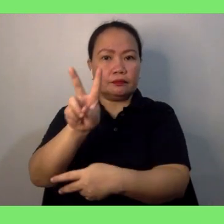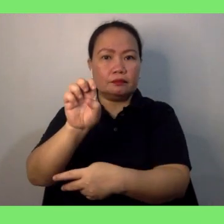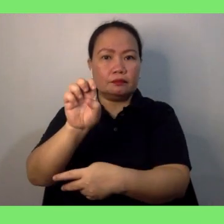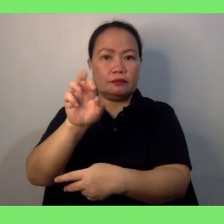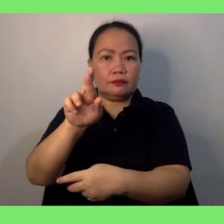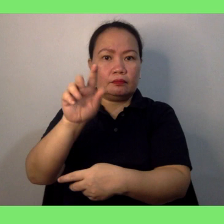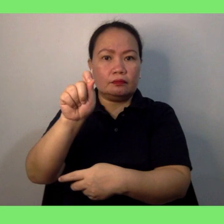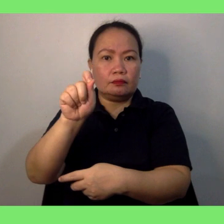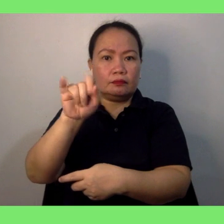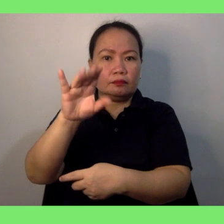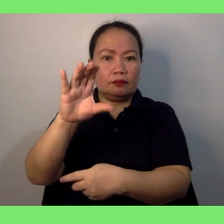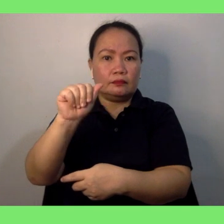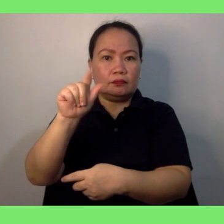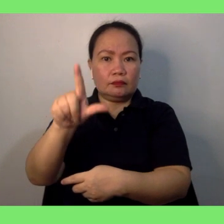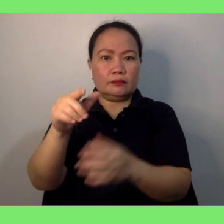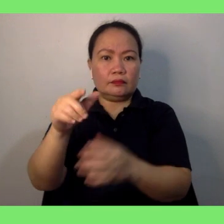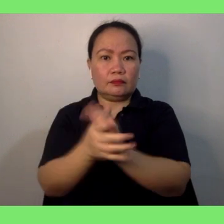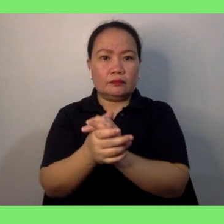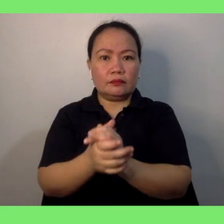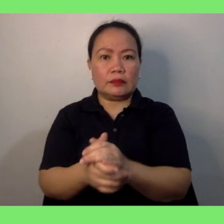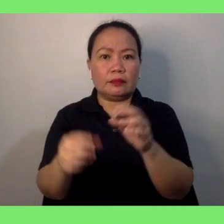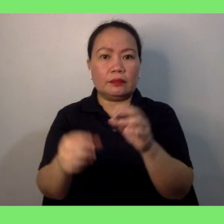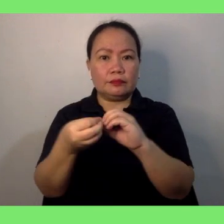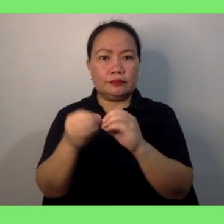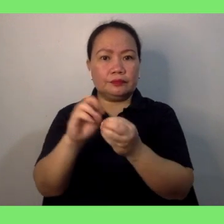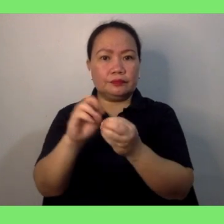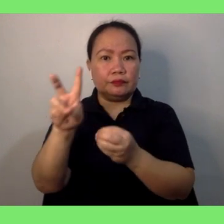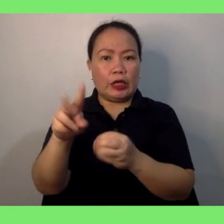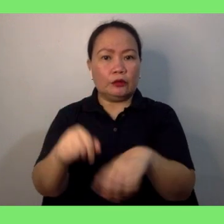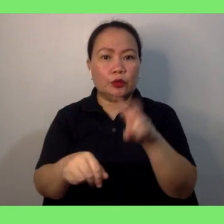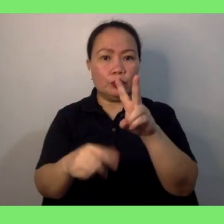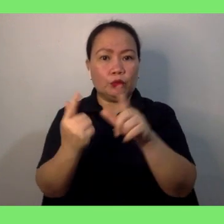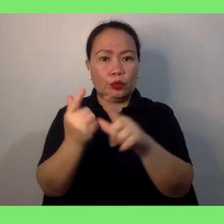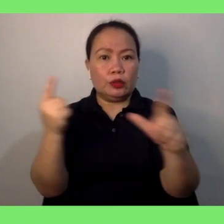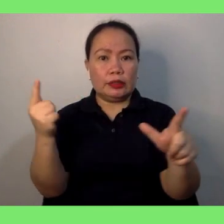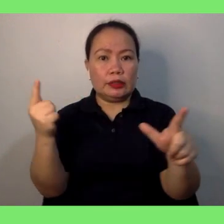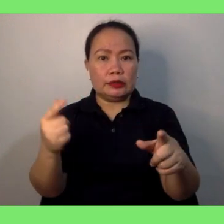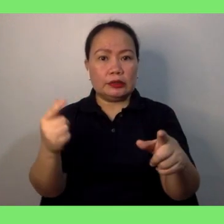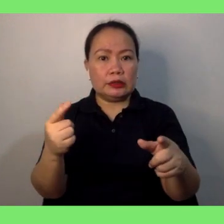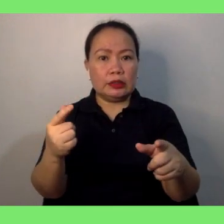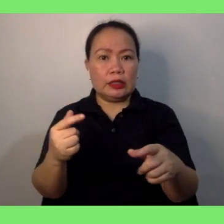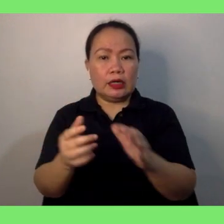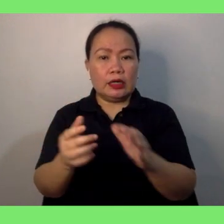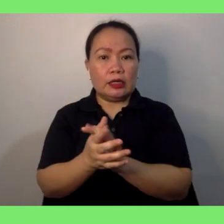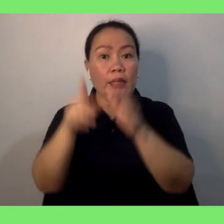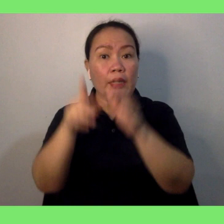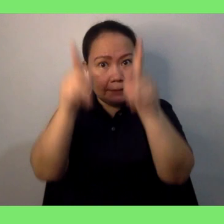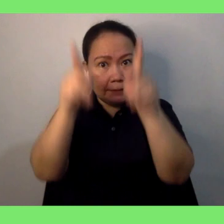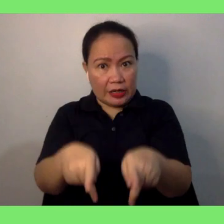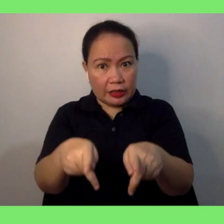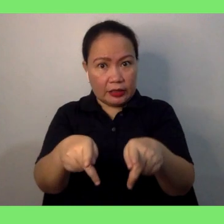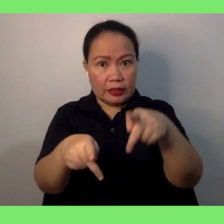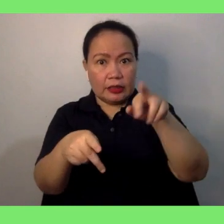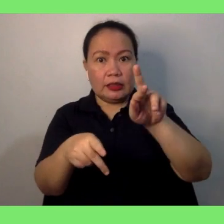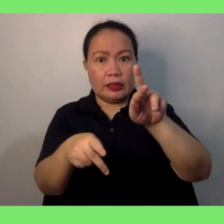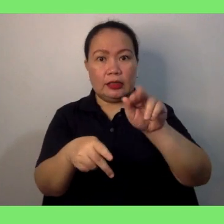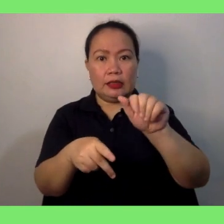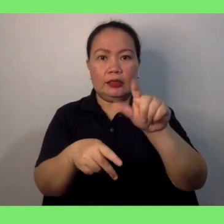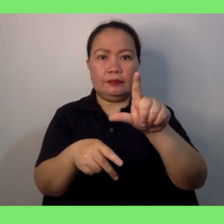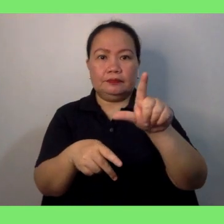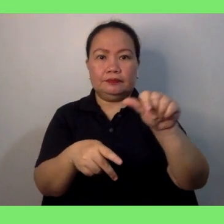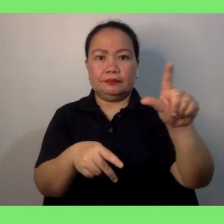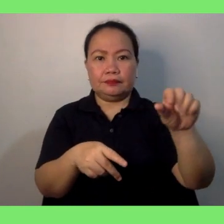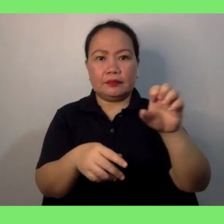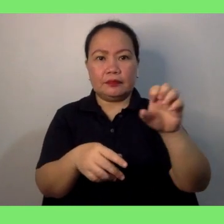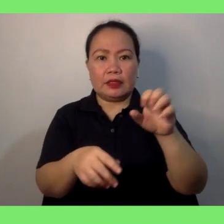same plane and they do not intersect, so ito ay nabanggit natin sa previous video, those are what we call parallel lines.